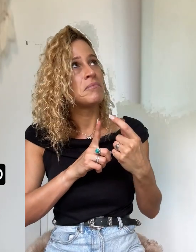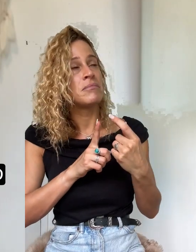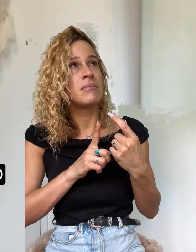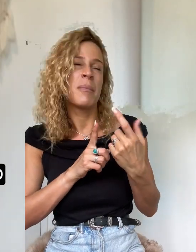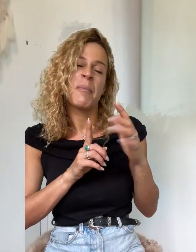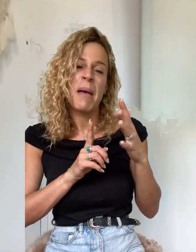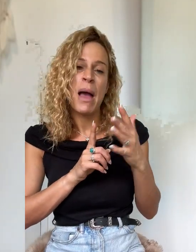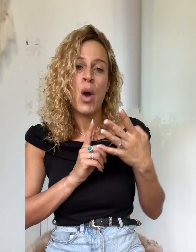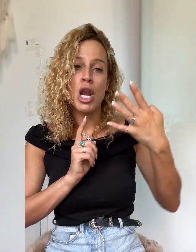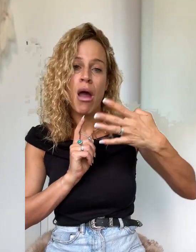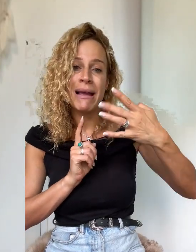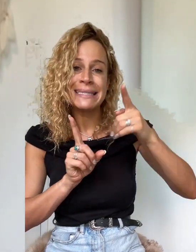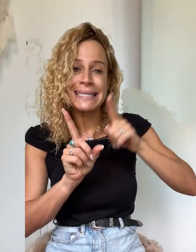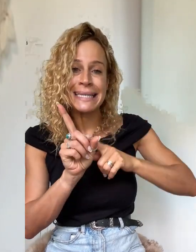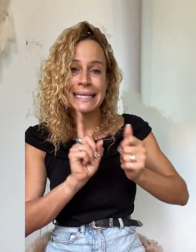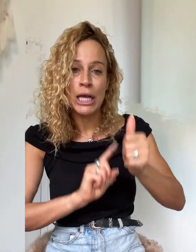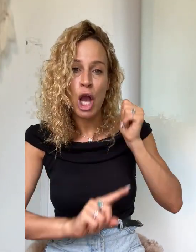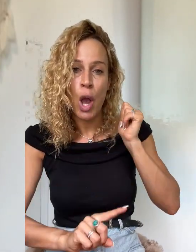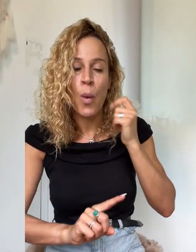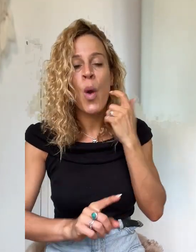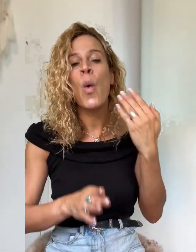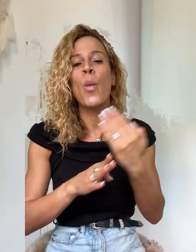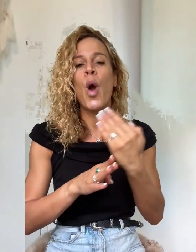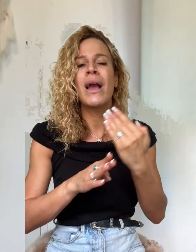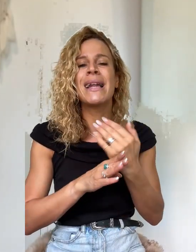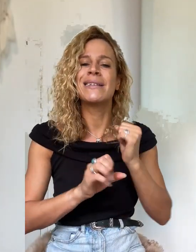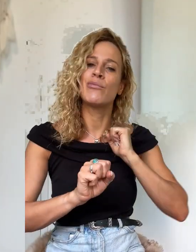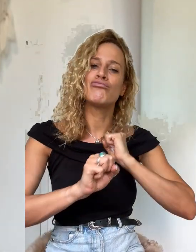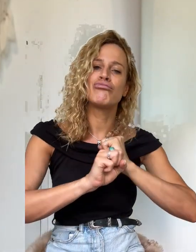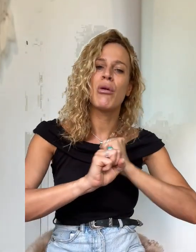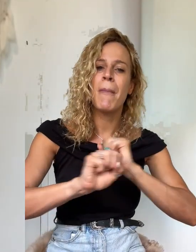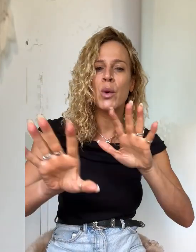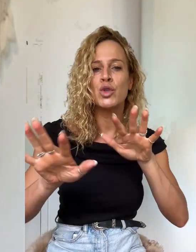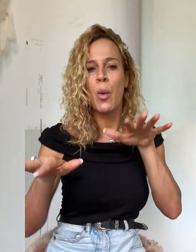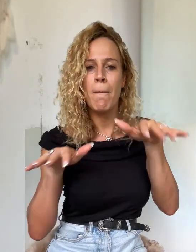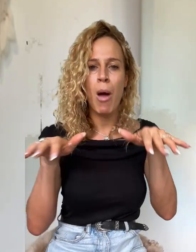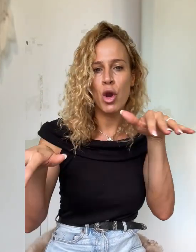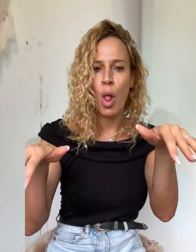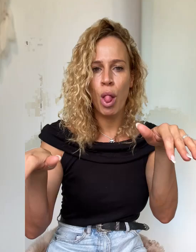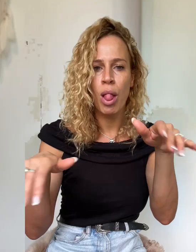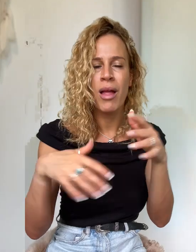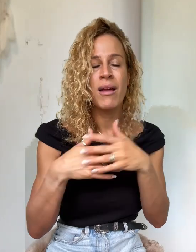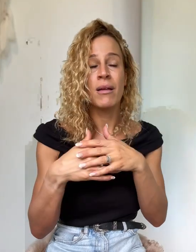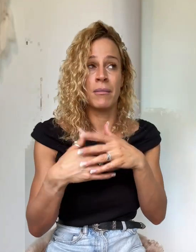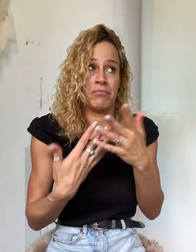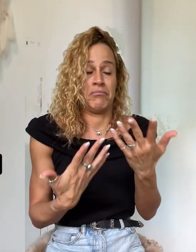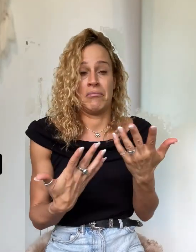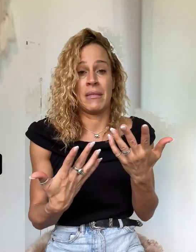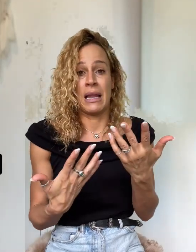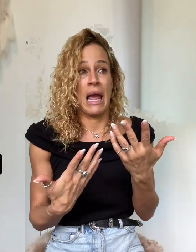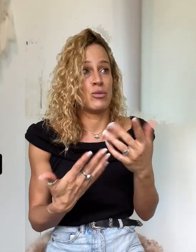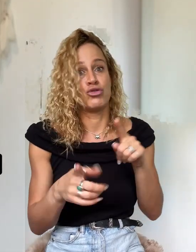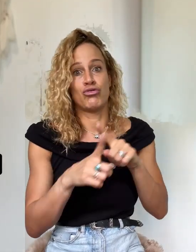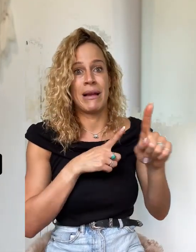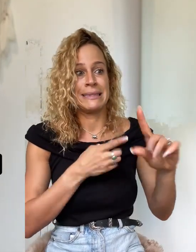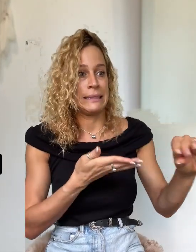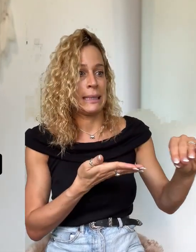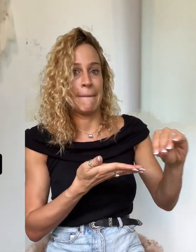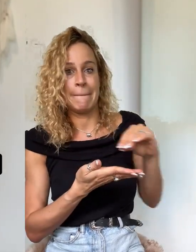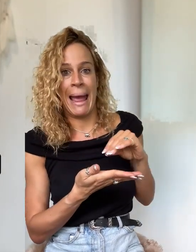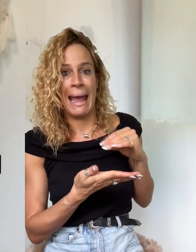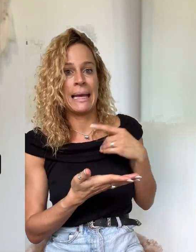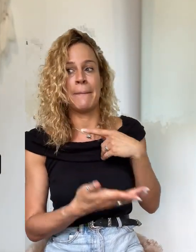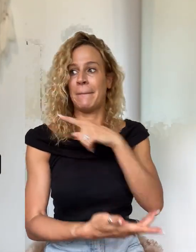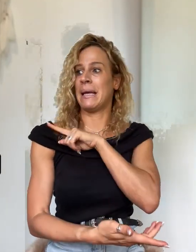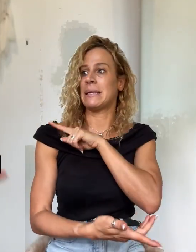19 years ago. And I was working as a promotional model, i.e. I was trying to get paid because people told me I